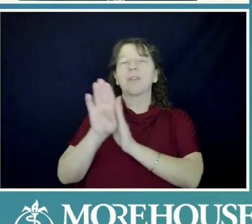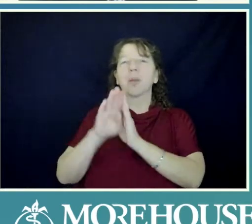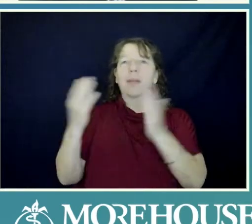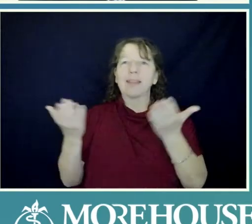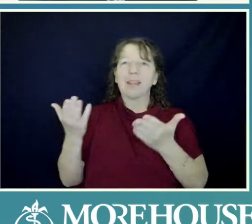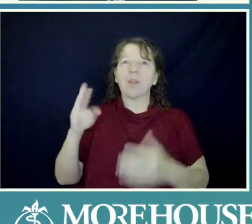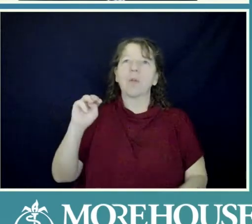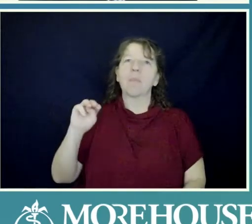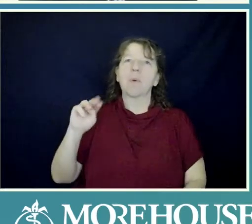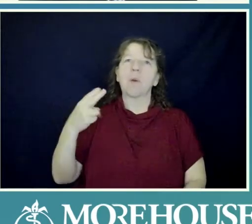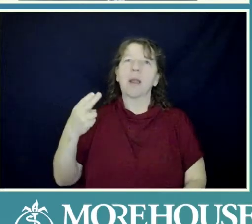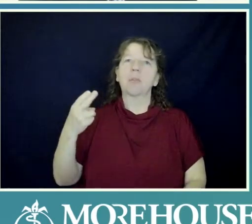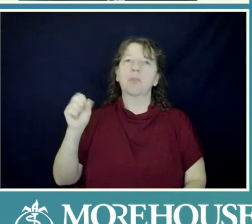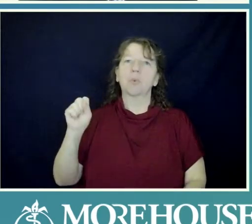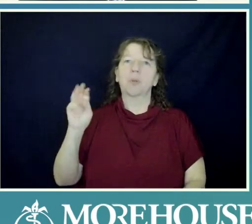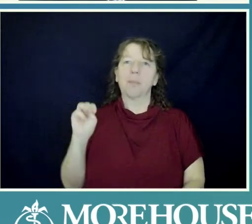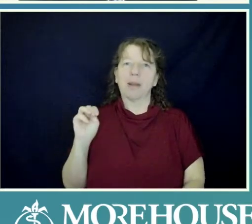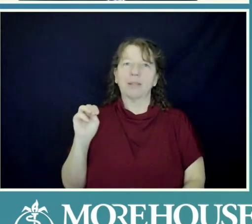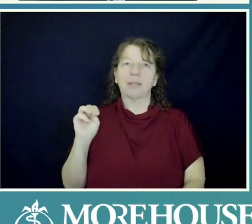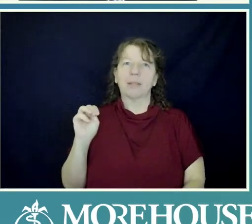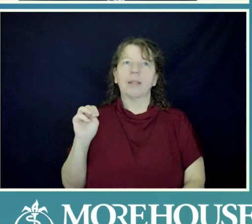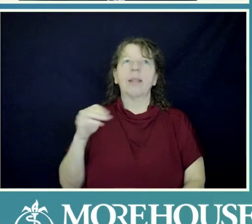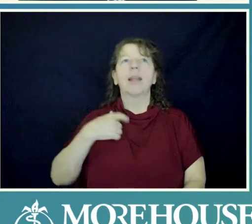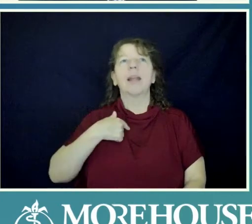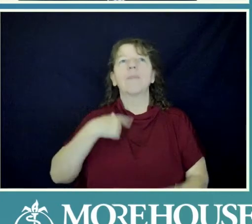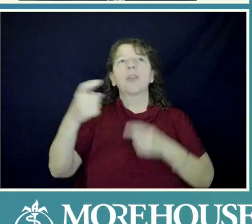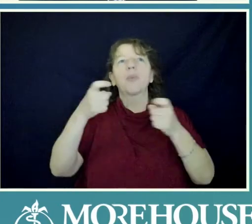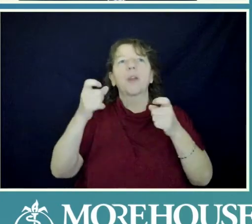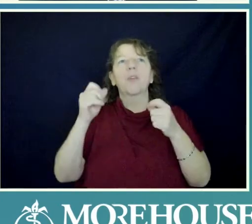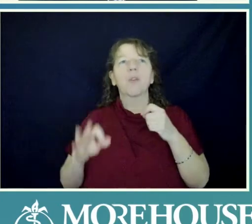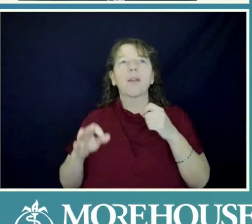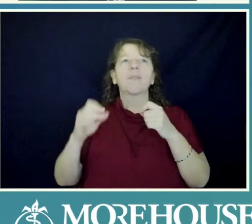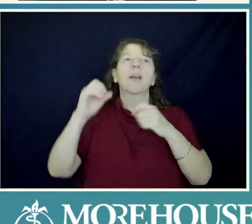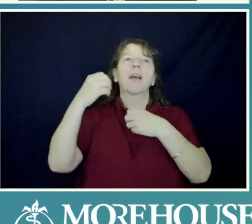Medicine and Director of the Office of Research Development.